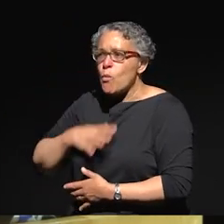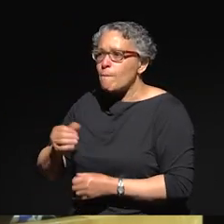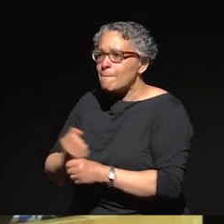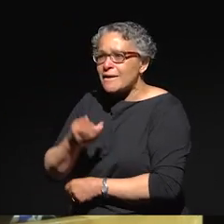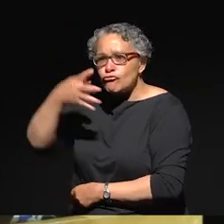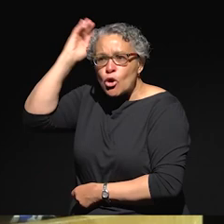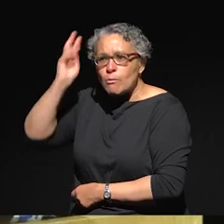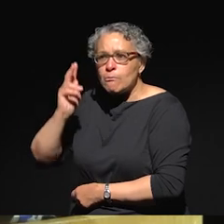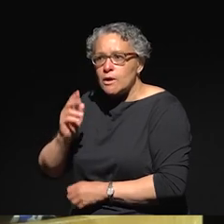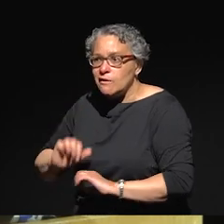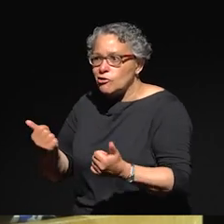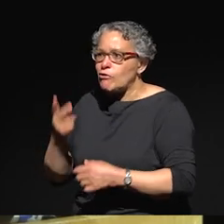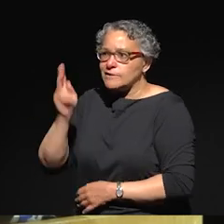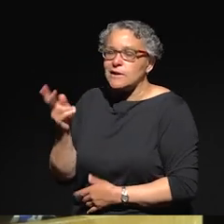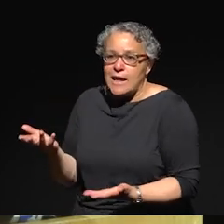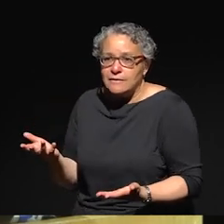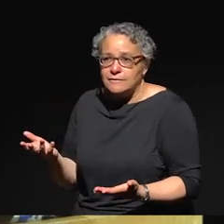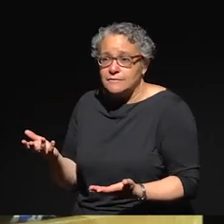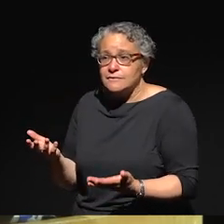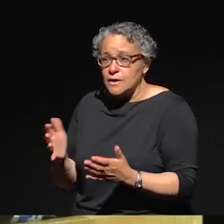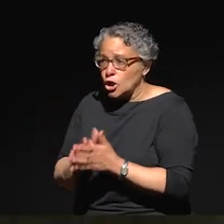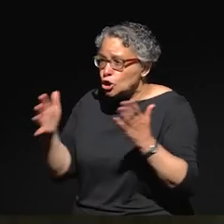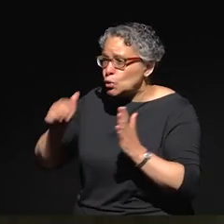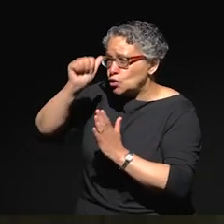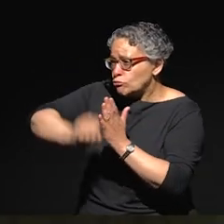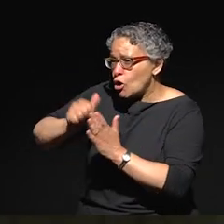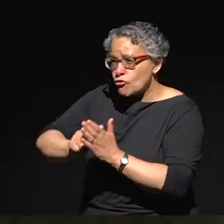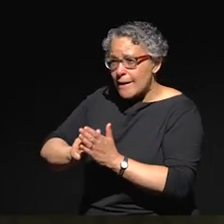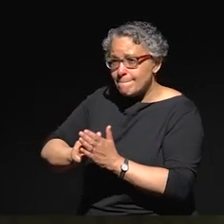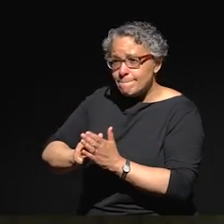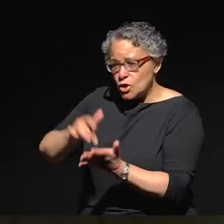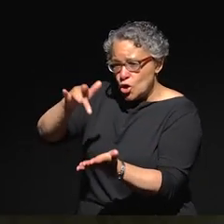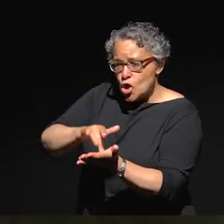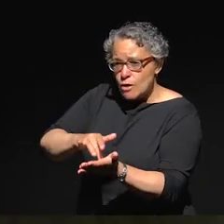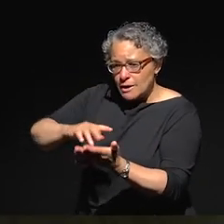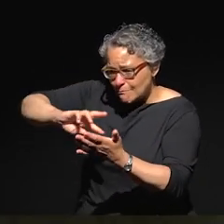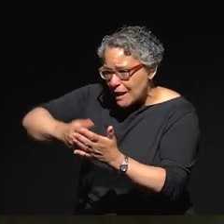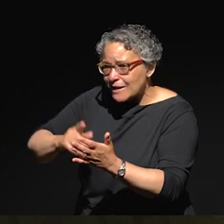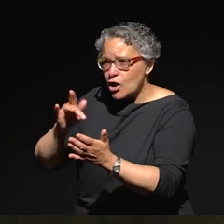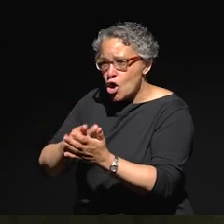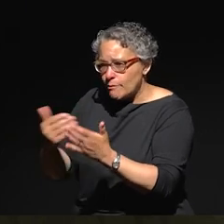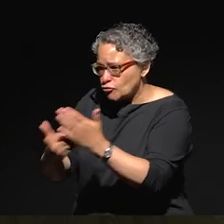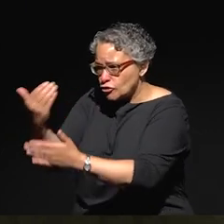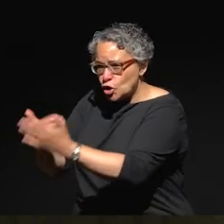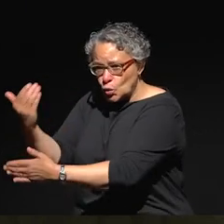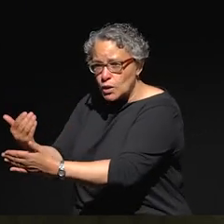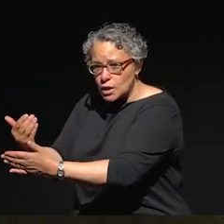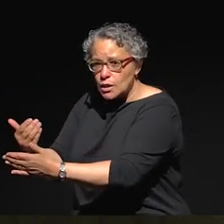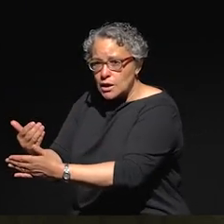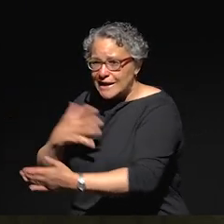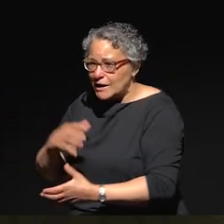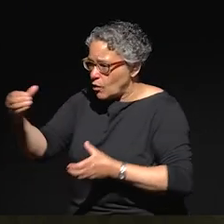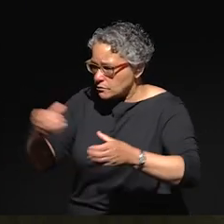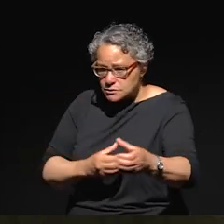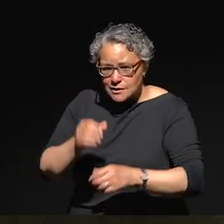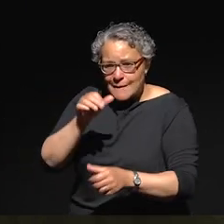by a huge program of urban planning, of urban renewal, to which he, of course, employed the best architects